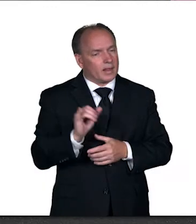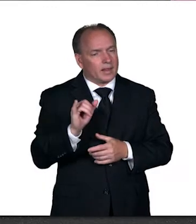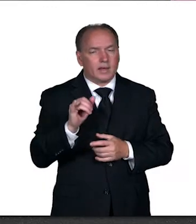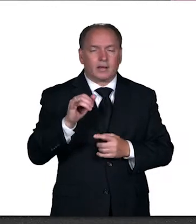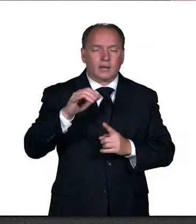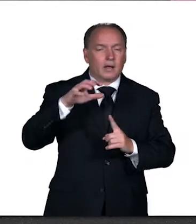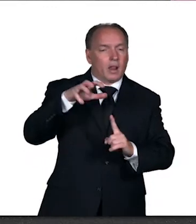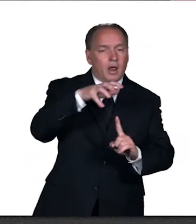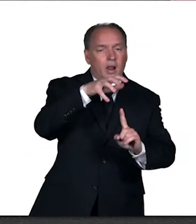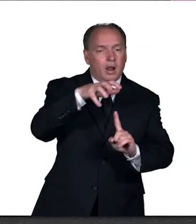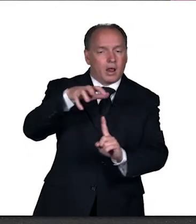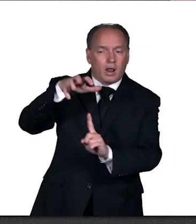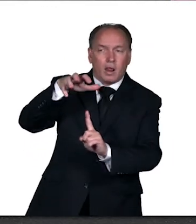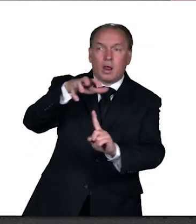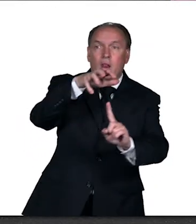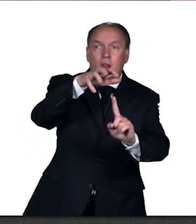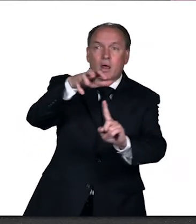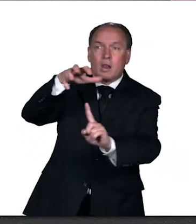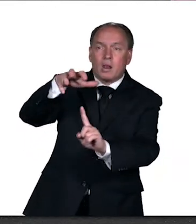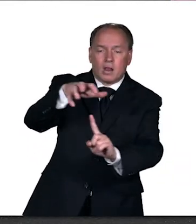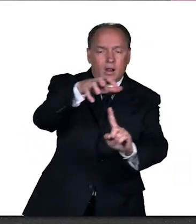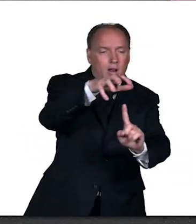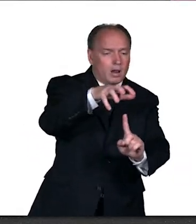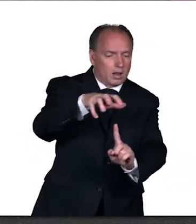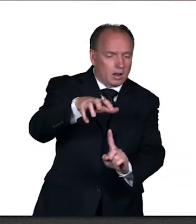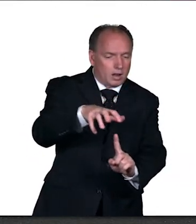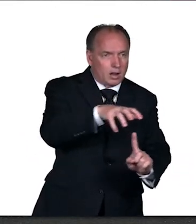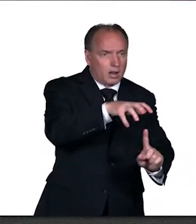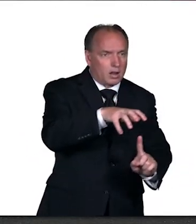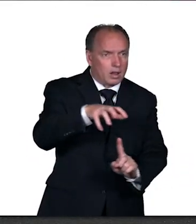Like tiny umbrellas, they float up high.